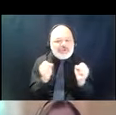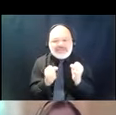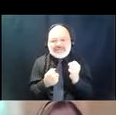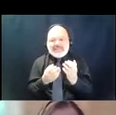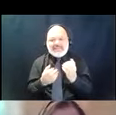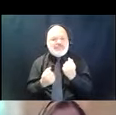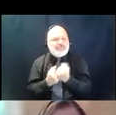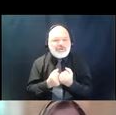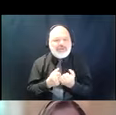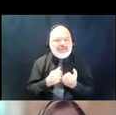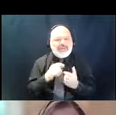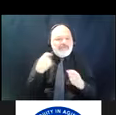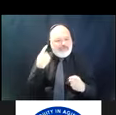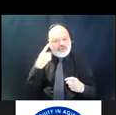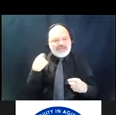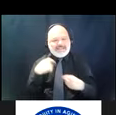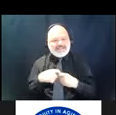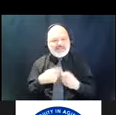on?